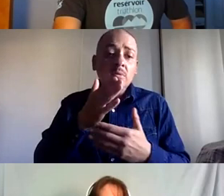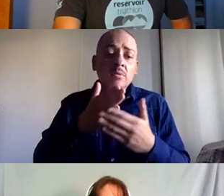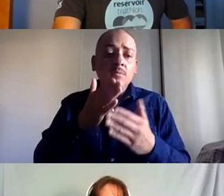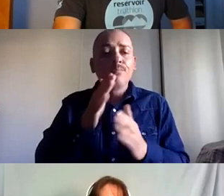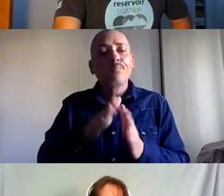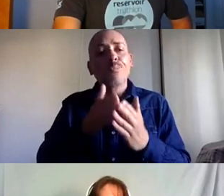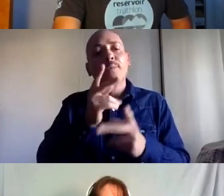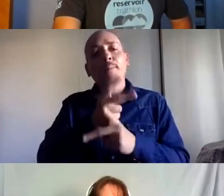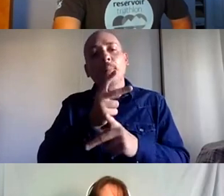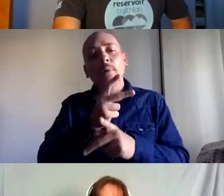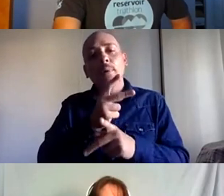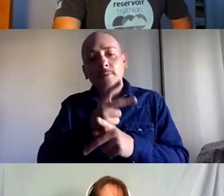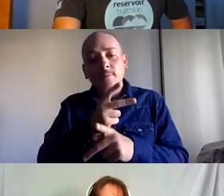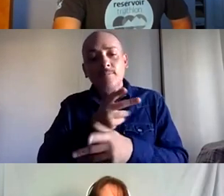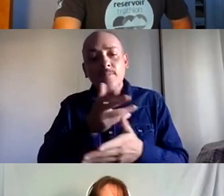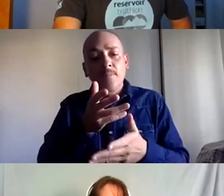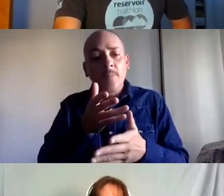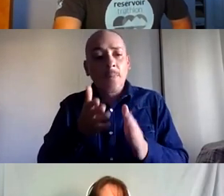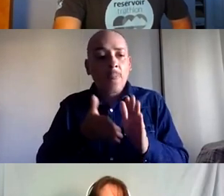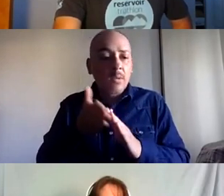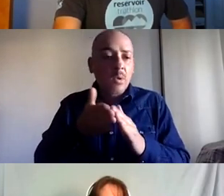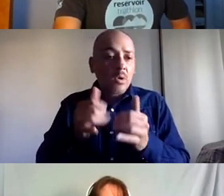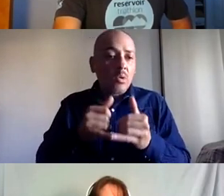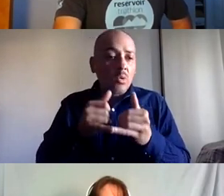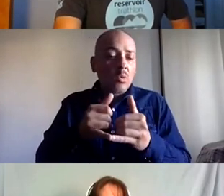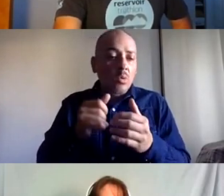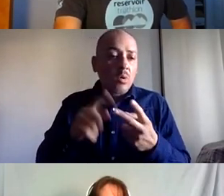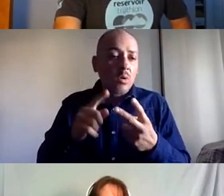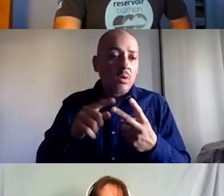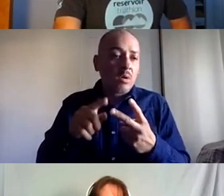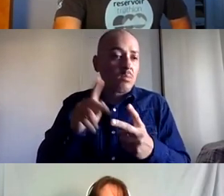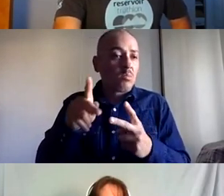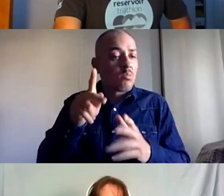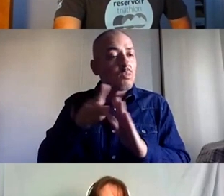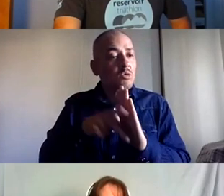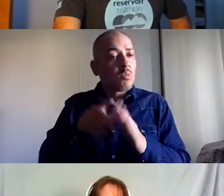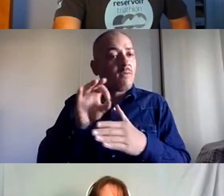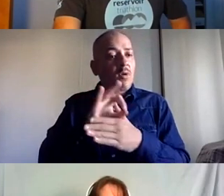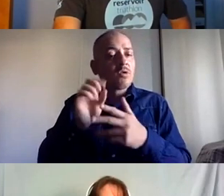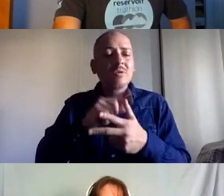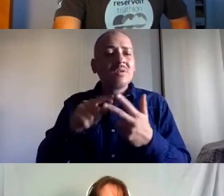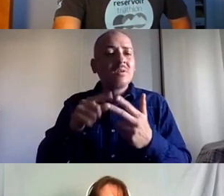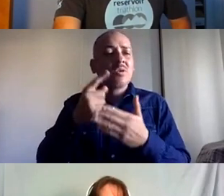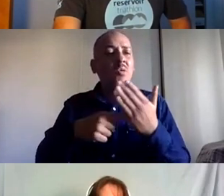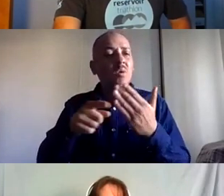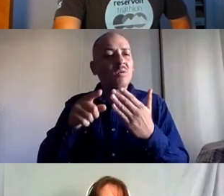bookkeeping that you do, the running reward, and you print some function. And this is kind of what your output looks